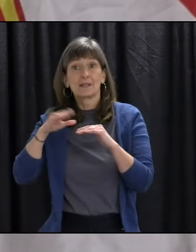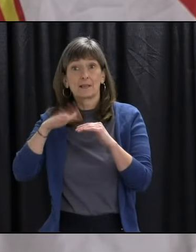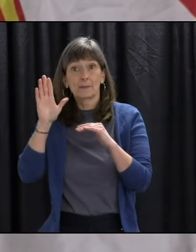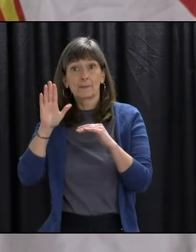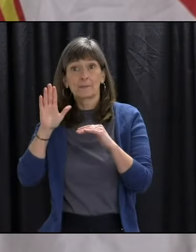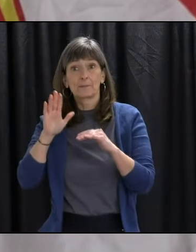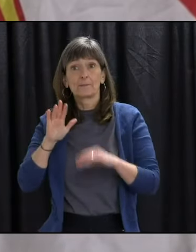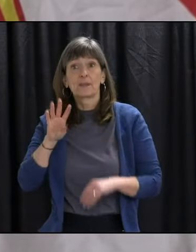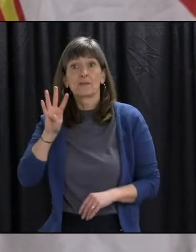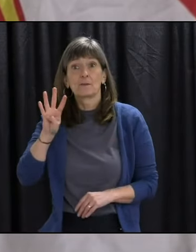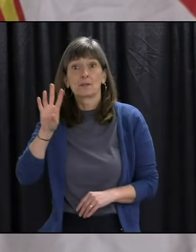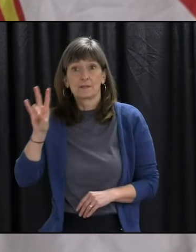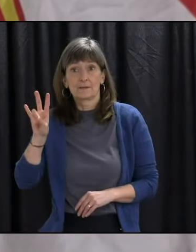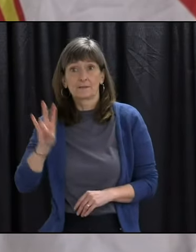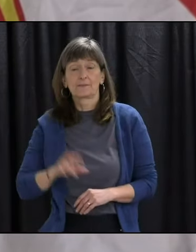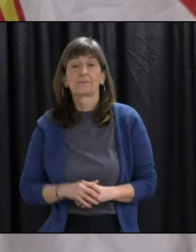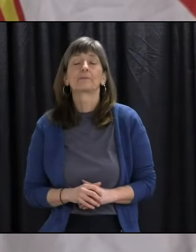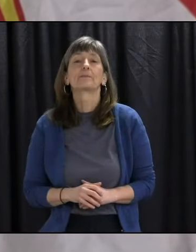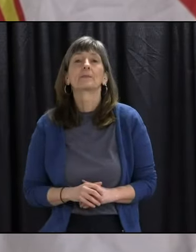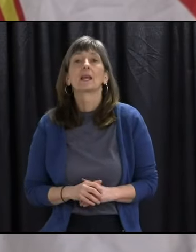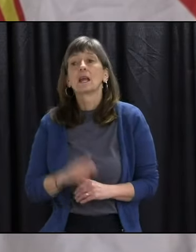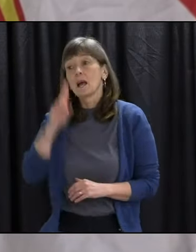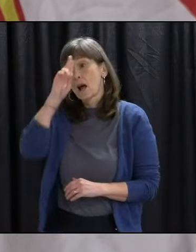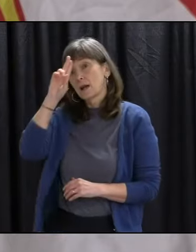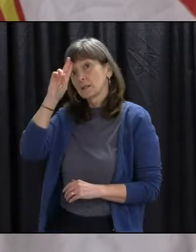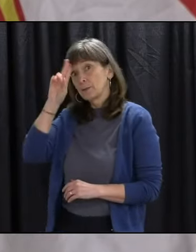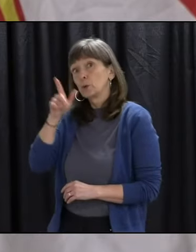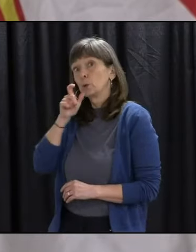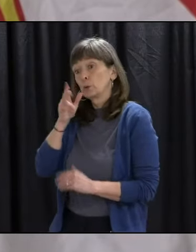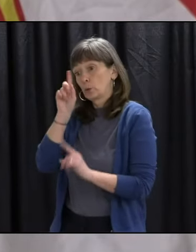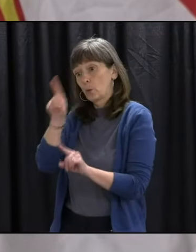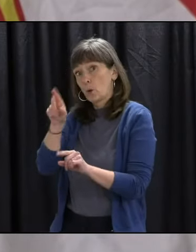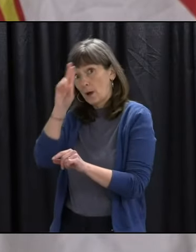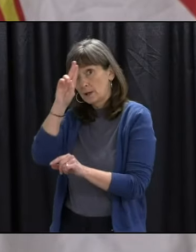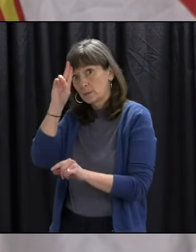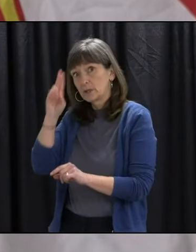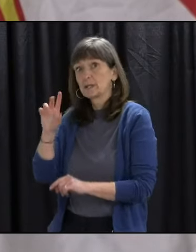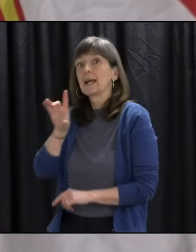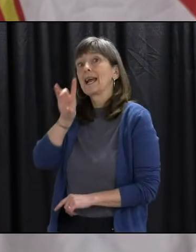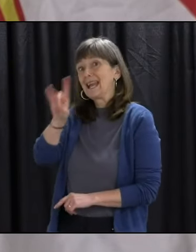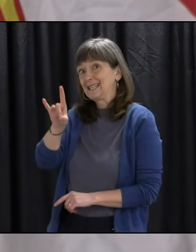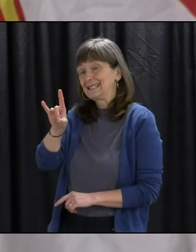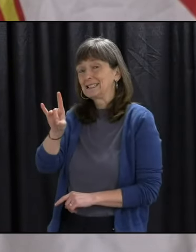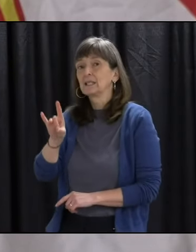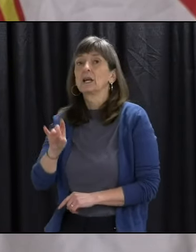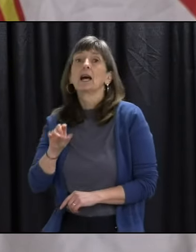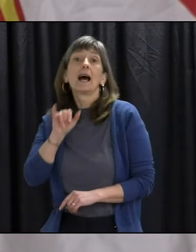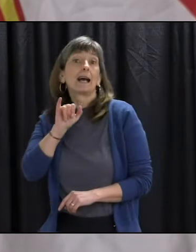8 people are in hospital due to the virus. Of these patients, 3 are in intensive care.